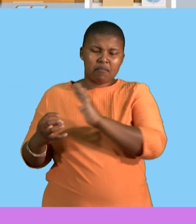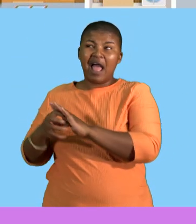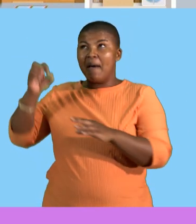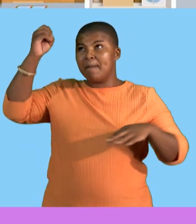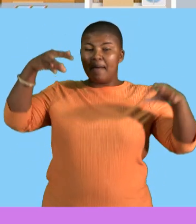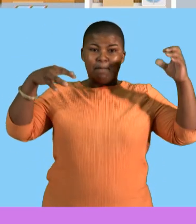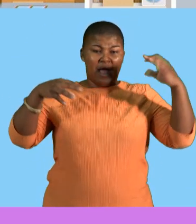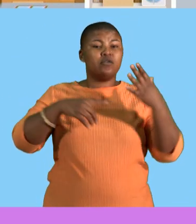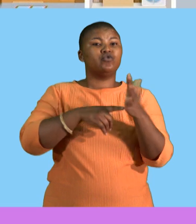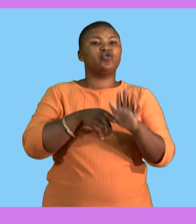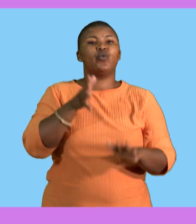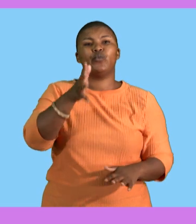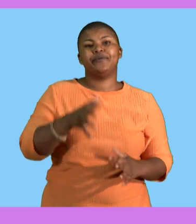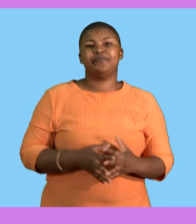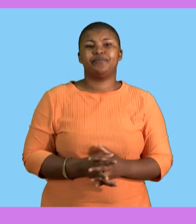bulbs.